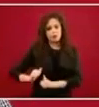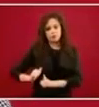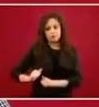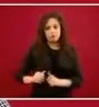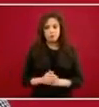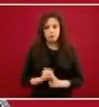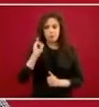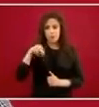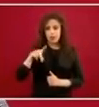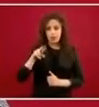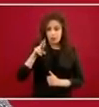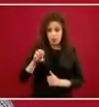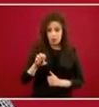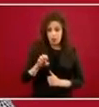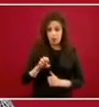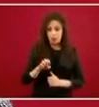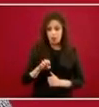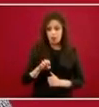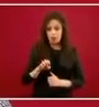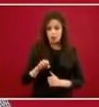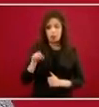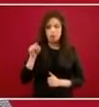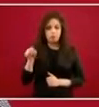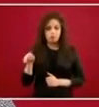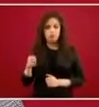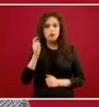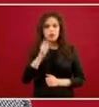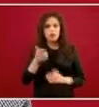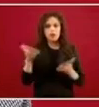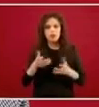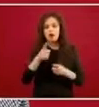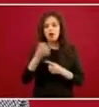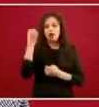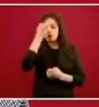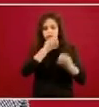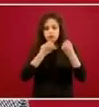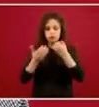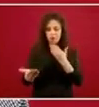in charge. It's not really something that we at the institute